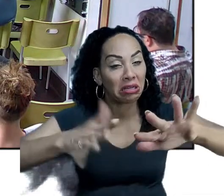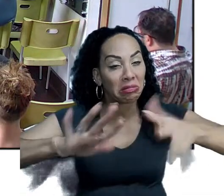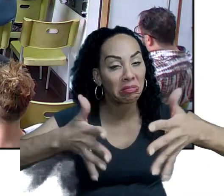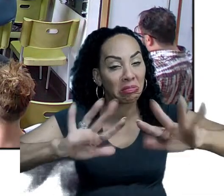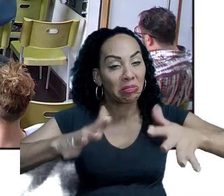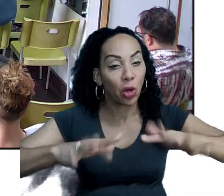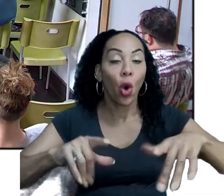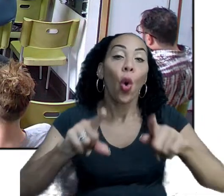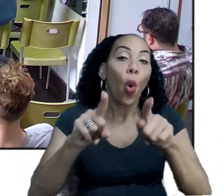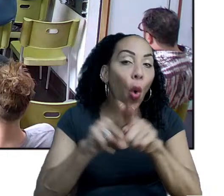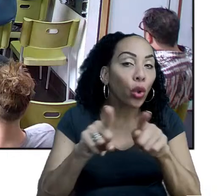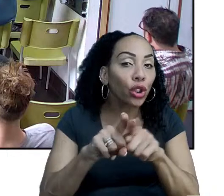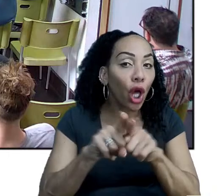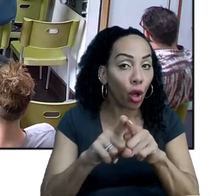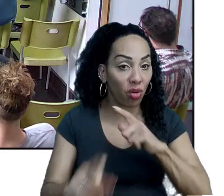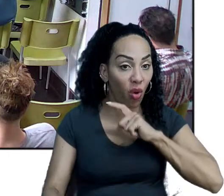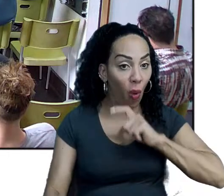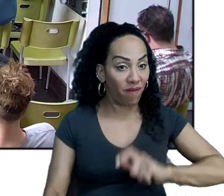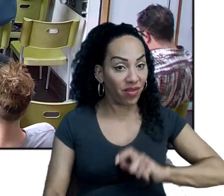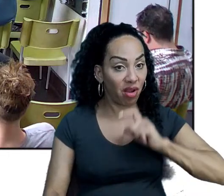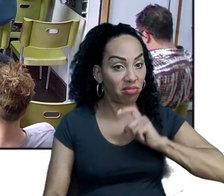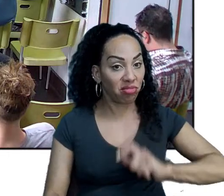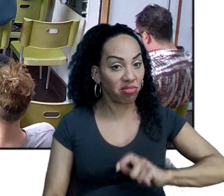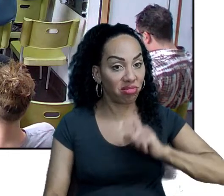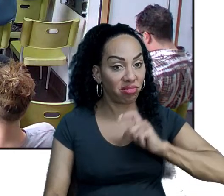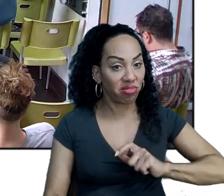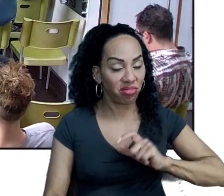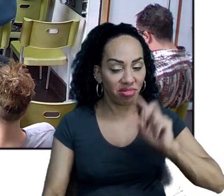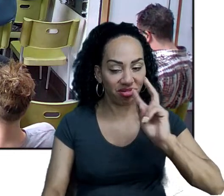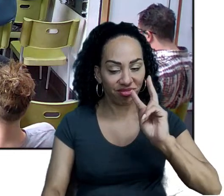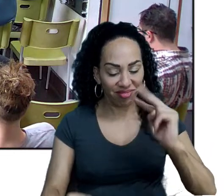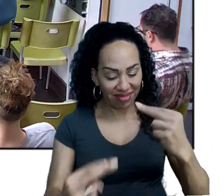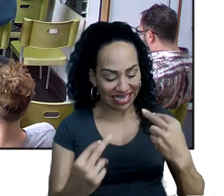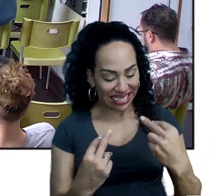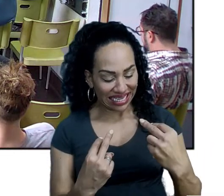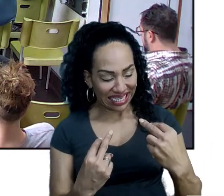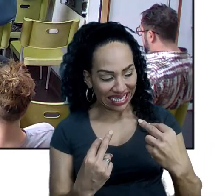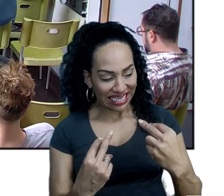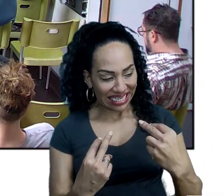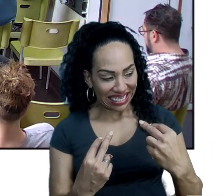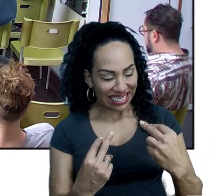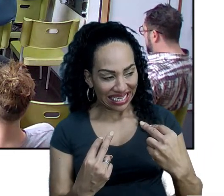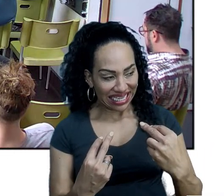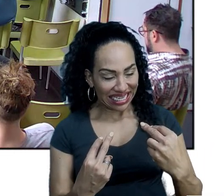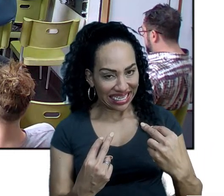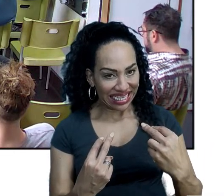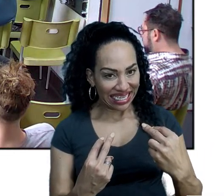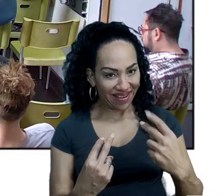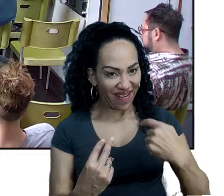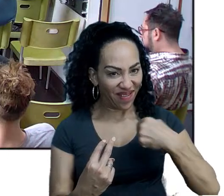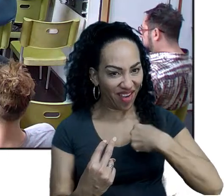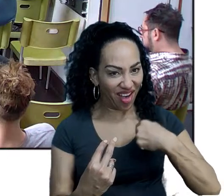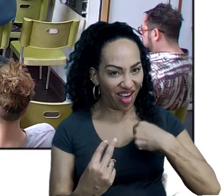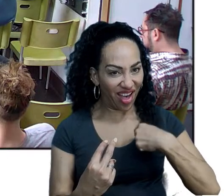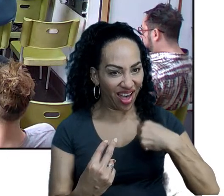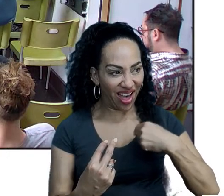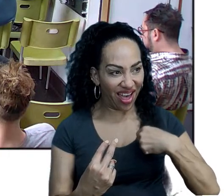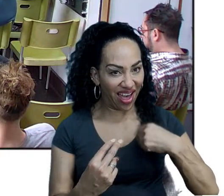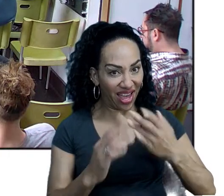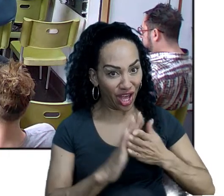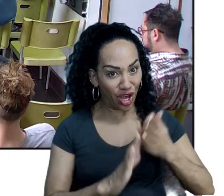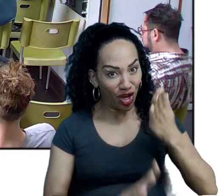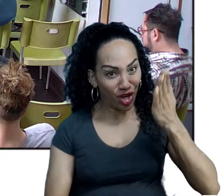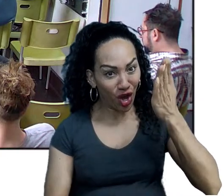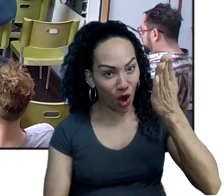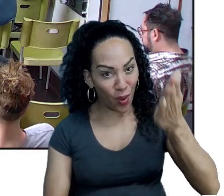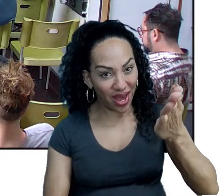think there were definitely times where we thought, if we go in and do an entire, so say